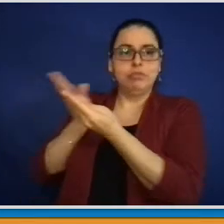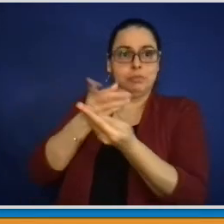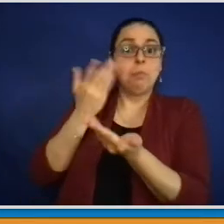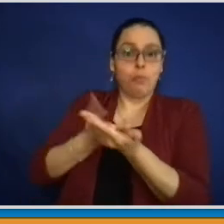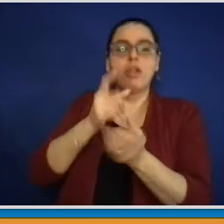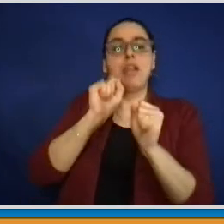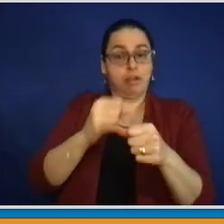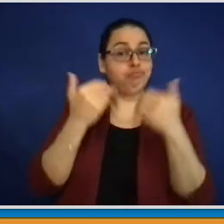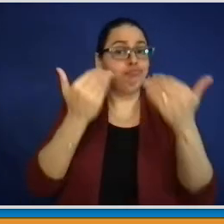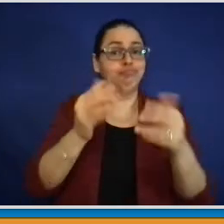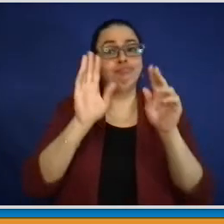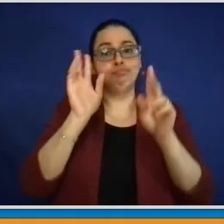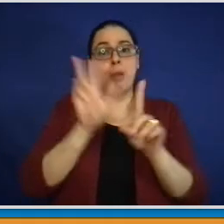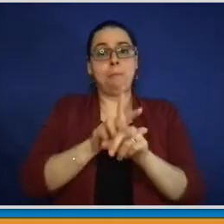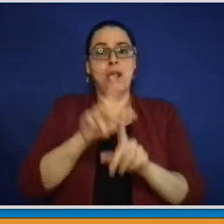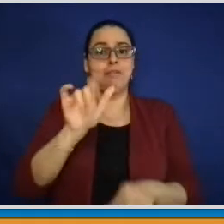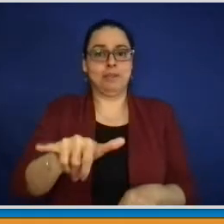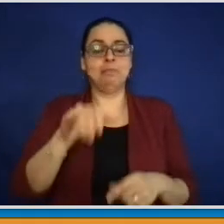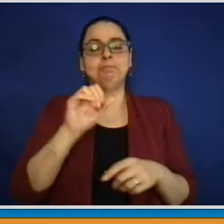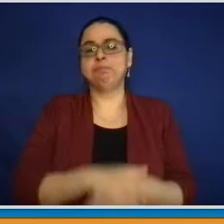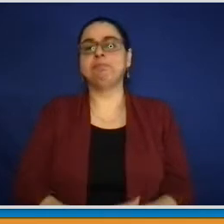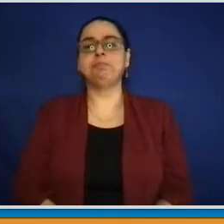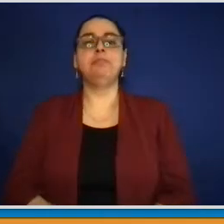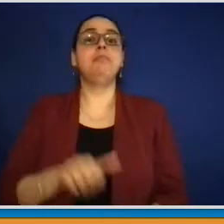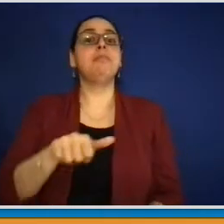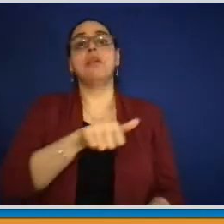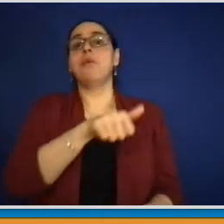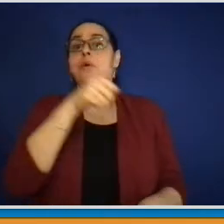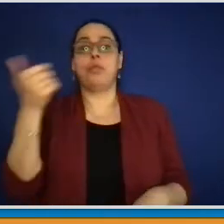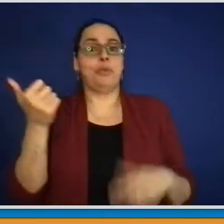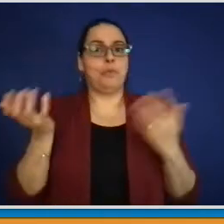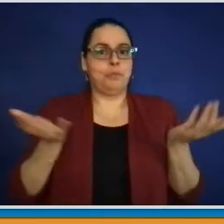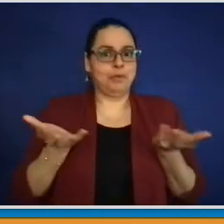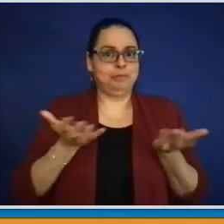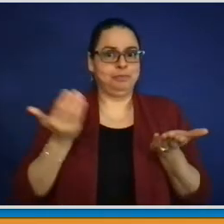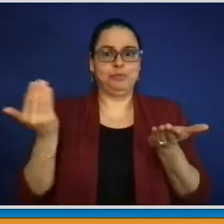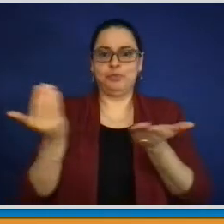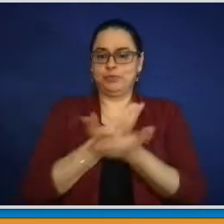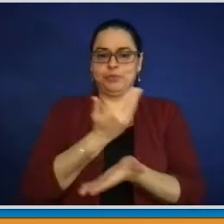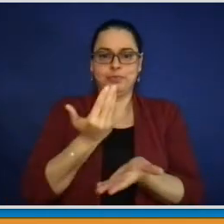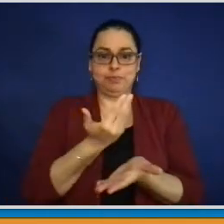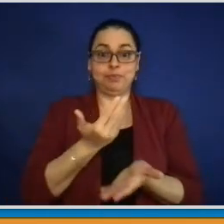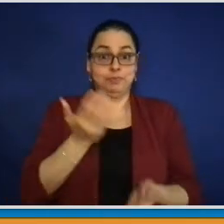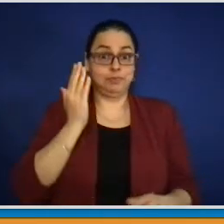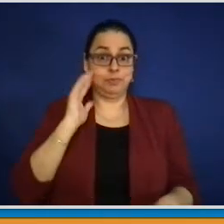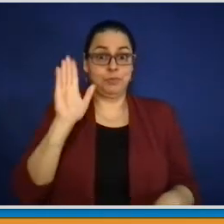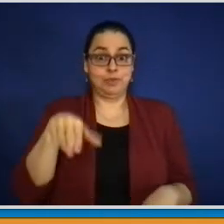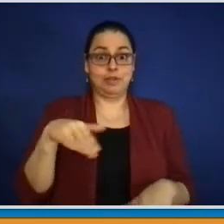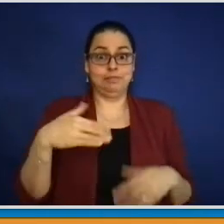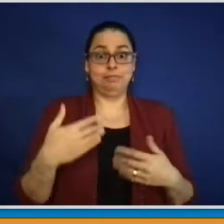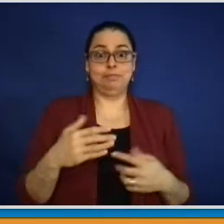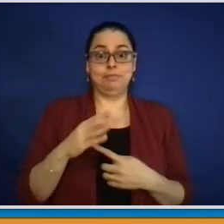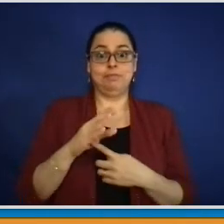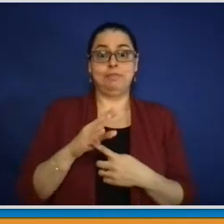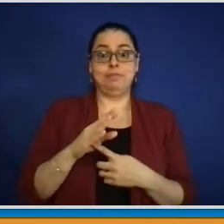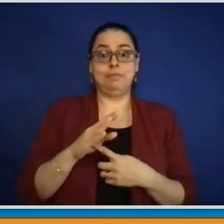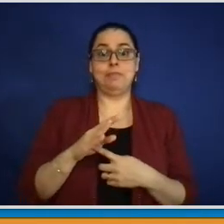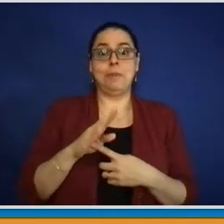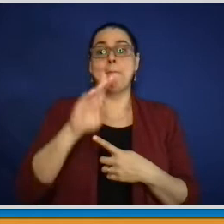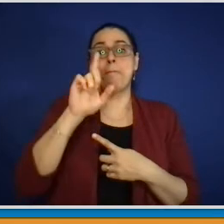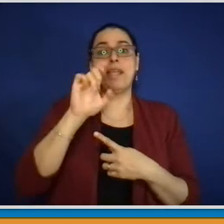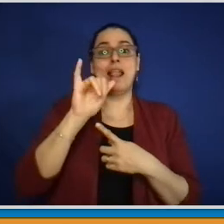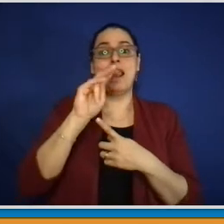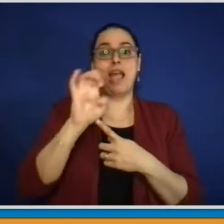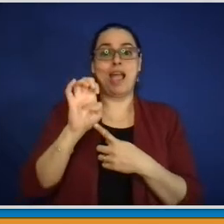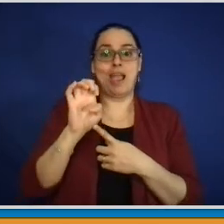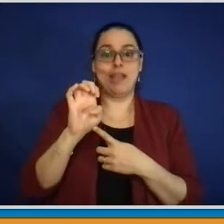citizens and disabled residents who may not be already registered with Paratransit, and you're eligible to receive the COVID-19